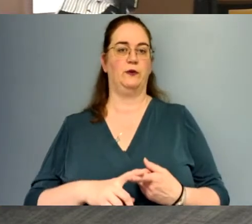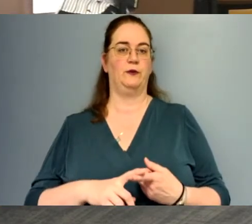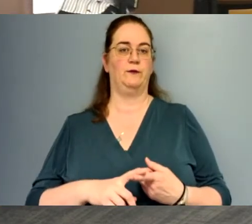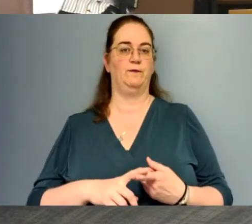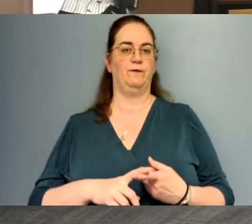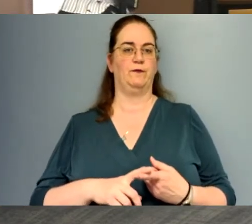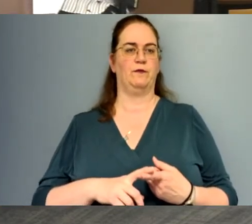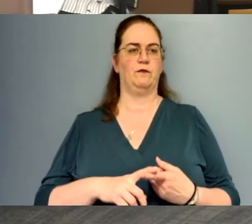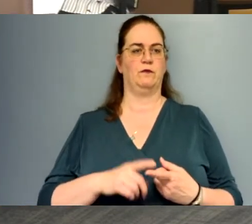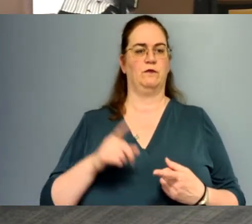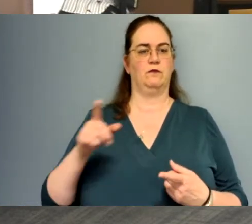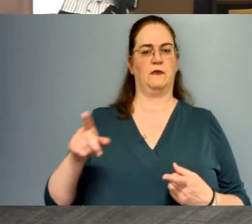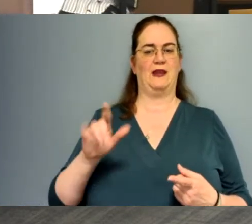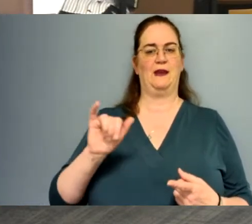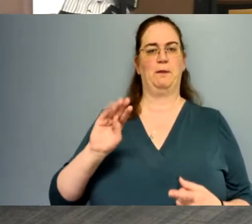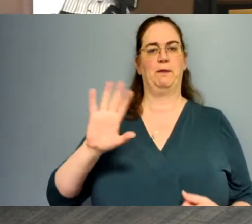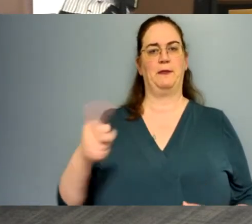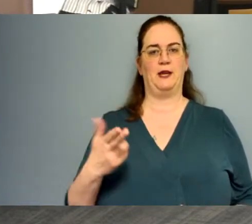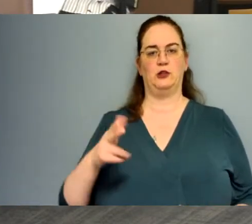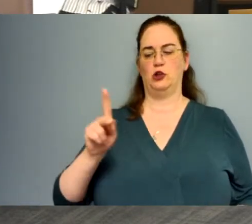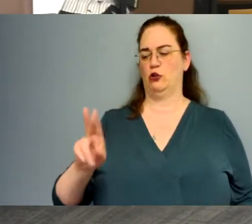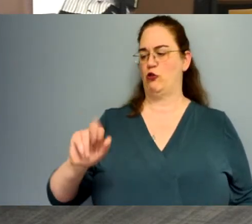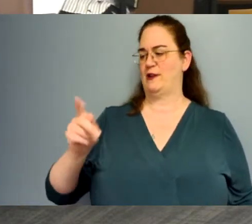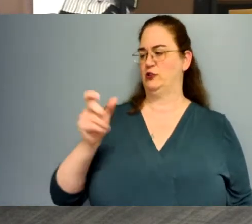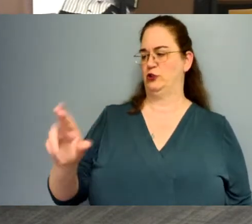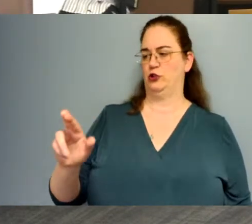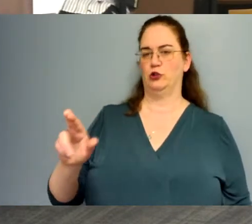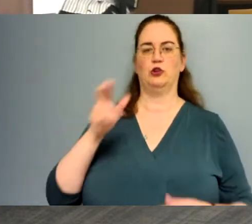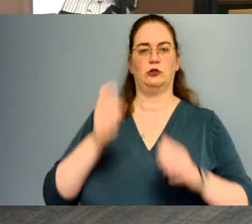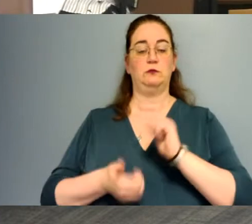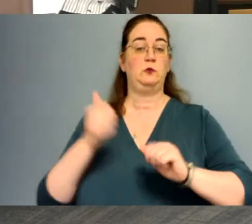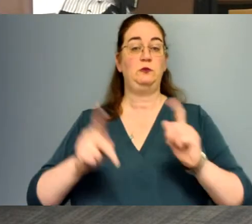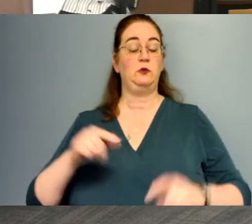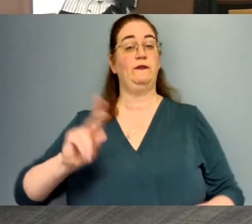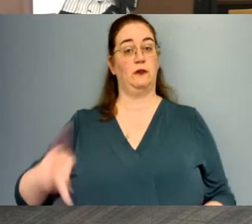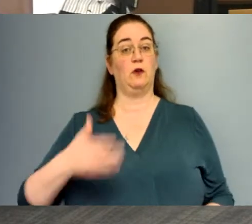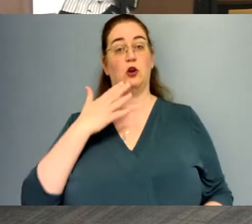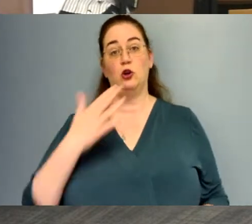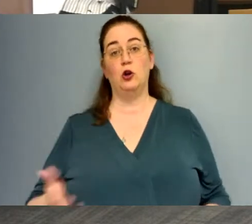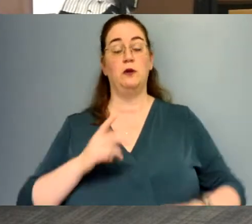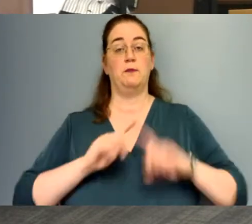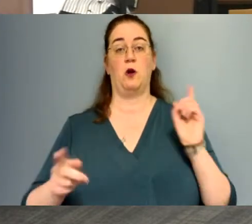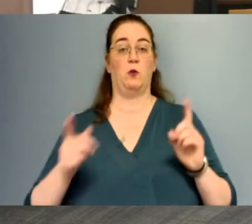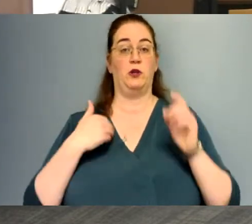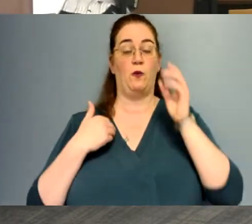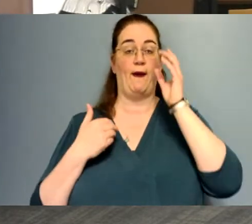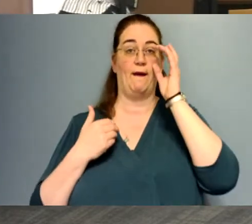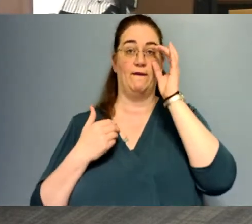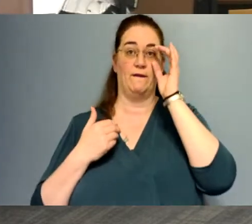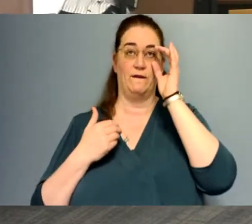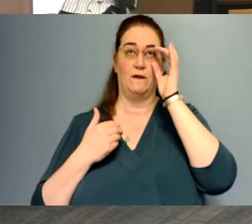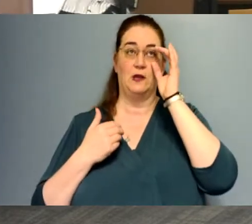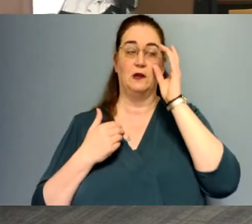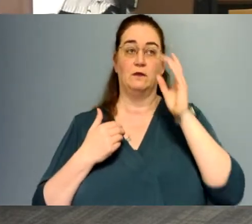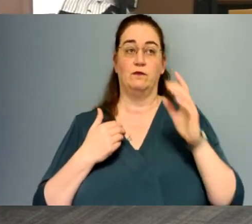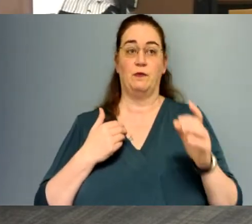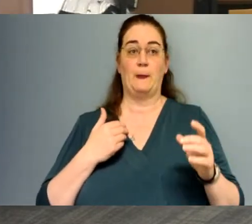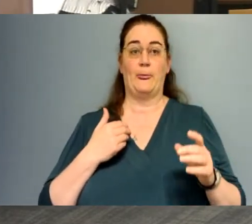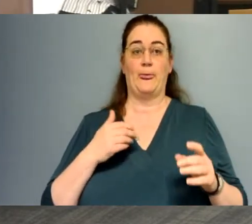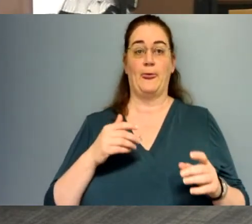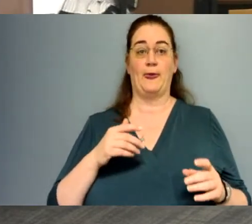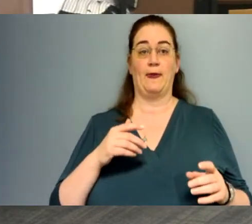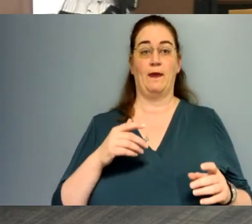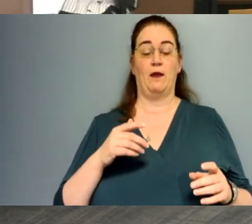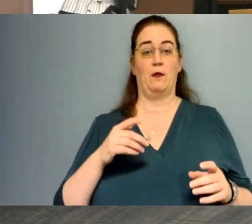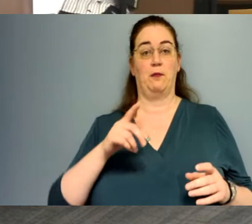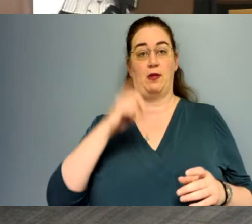Krasner because they want, most people in Philadelphia are good, but when you have, for the Black Lives